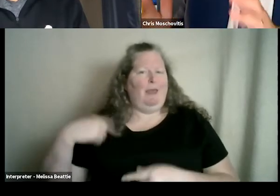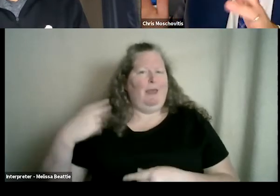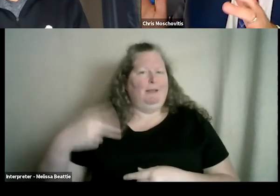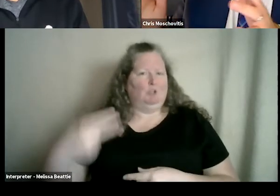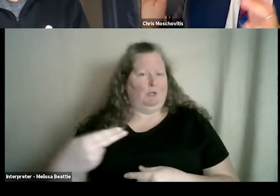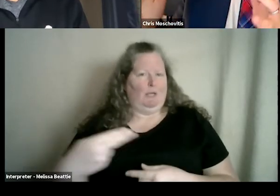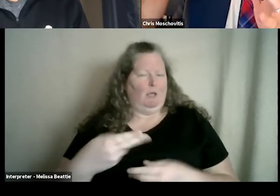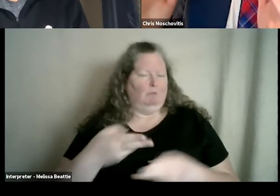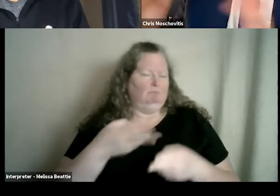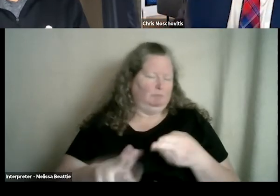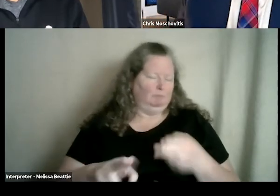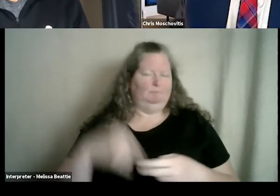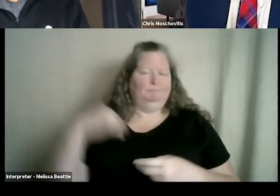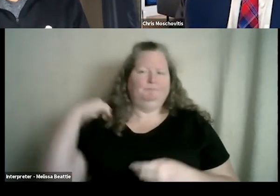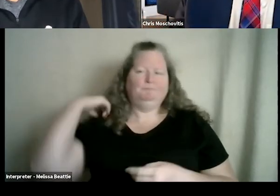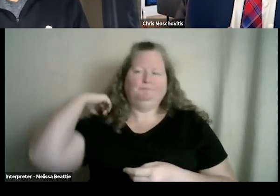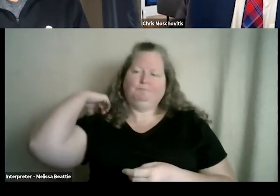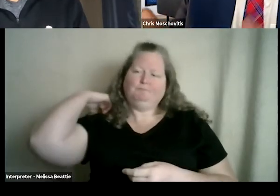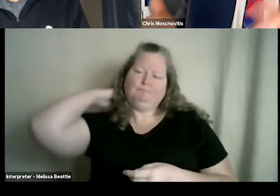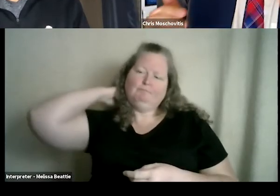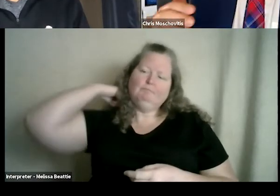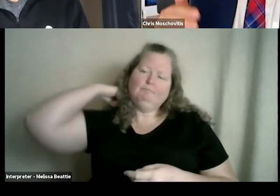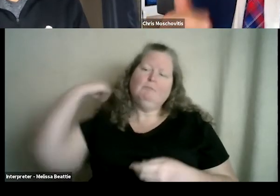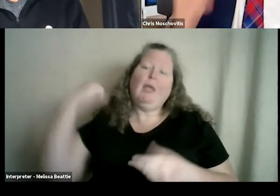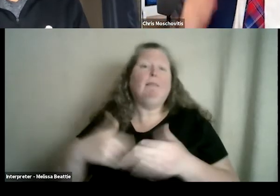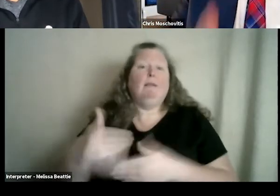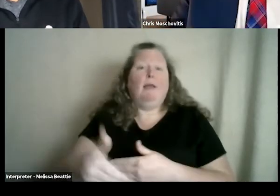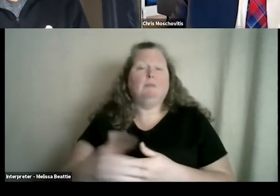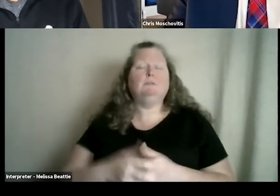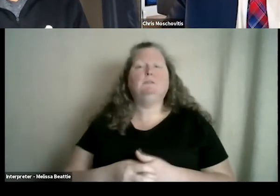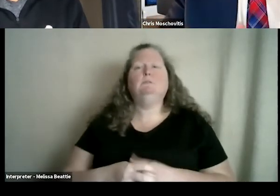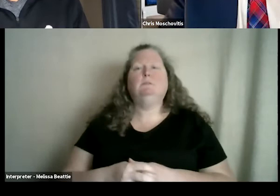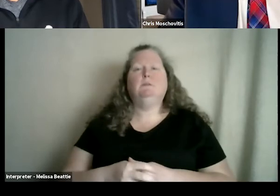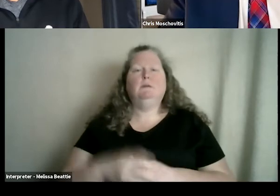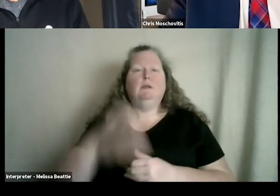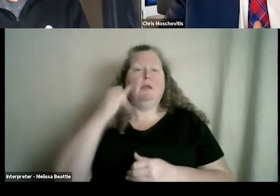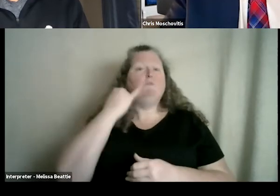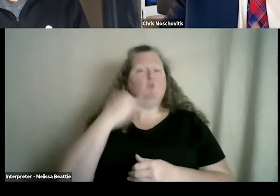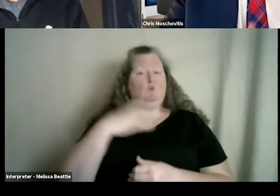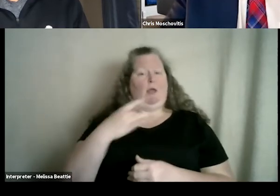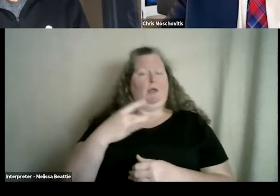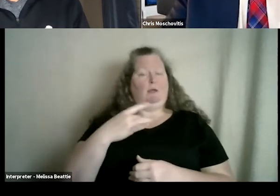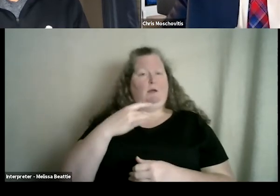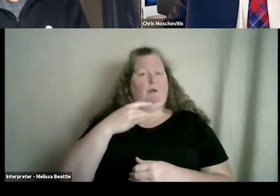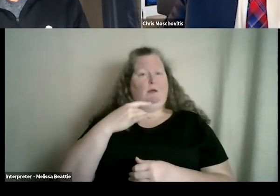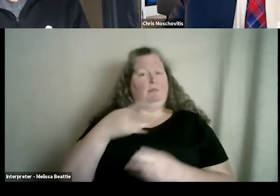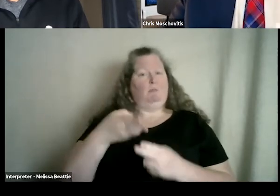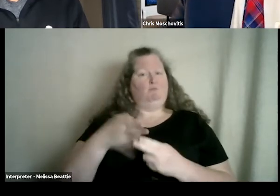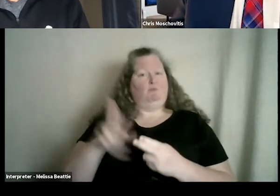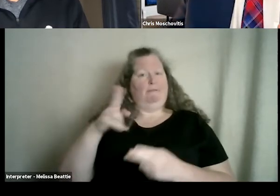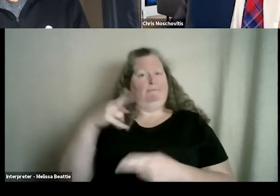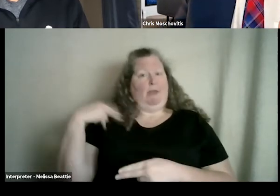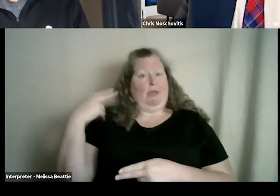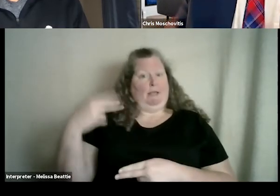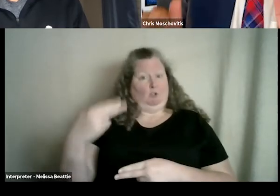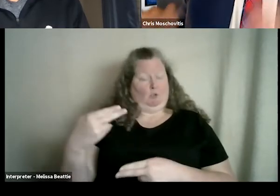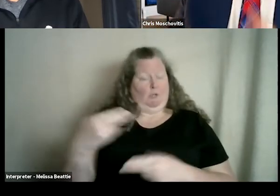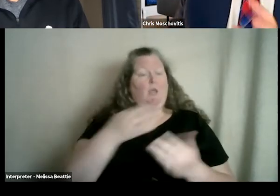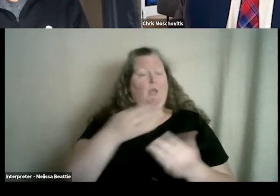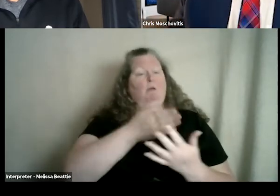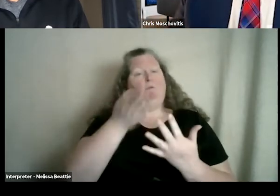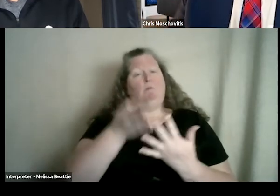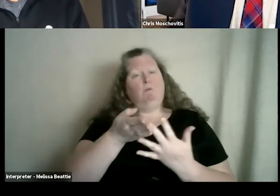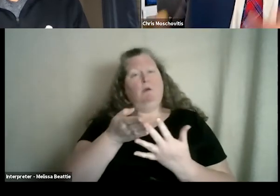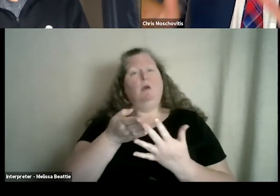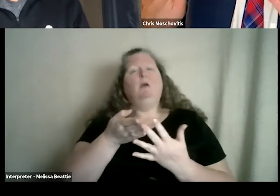then the next step is like, if you liked the brief history of privacy part, here is the